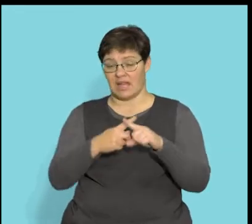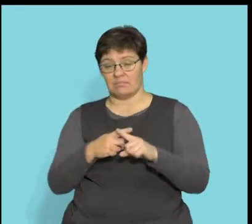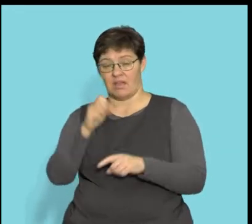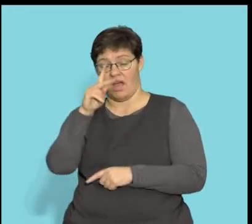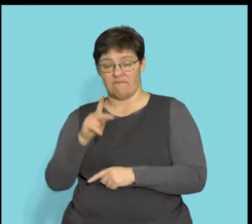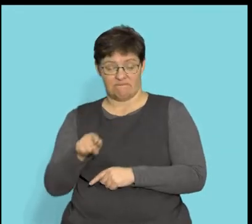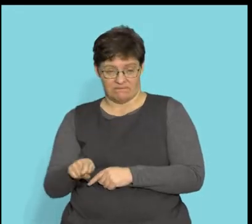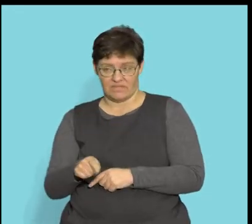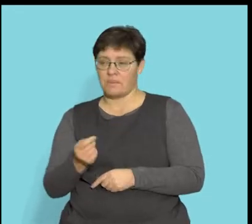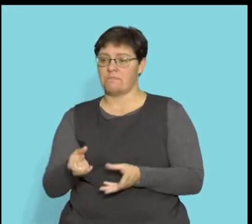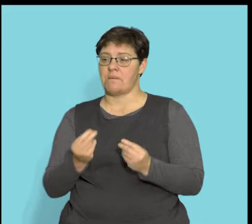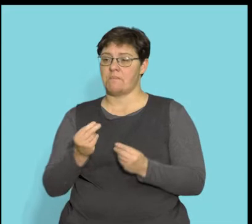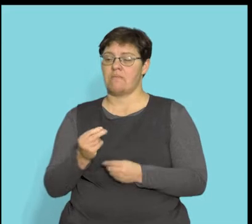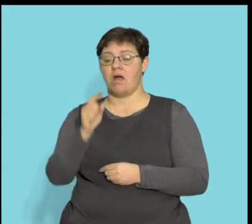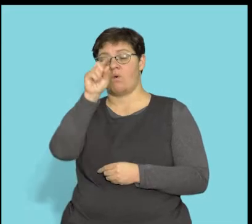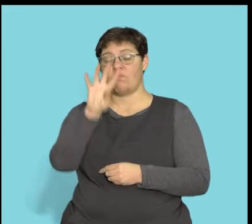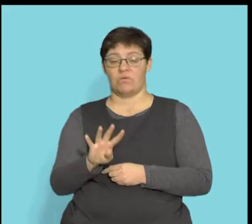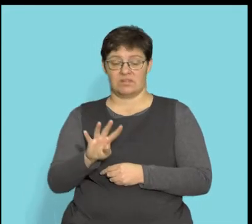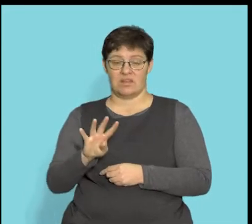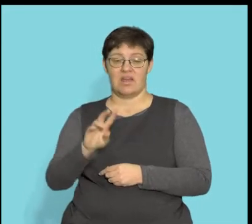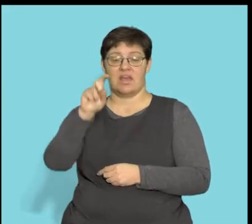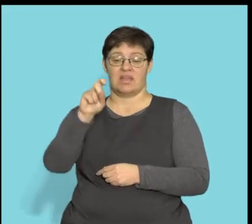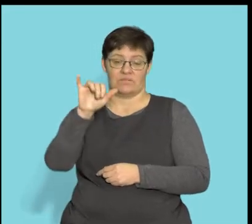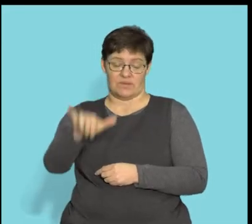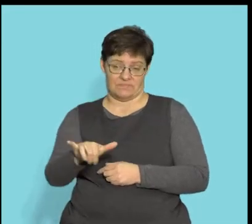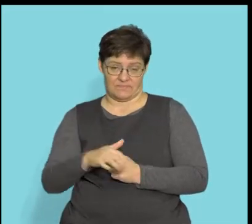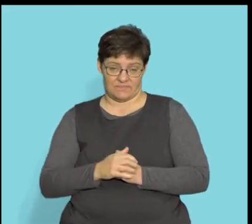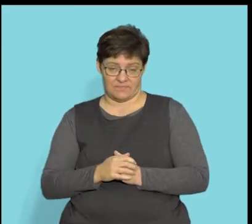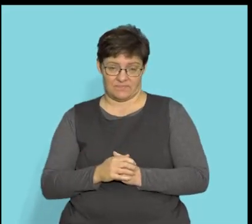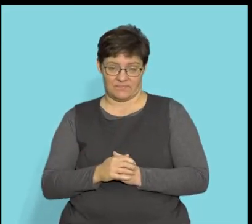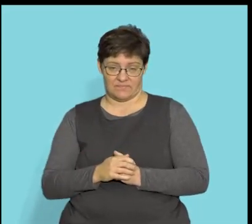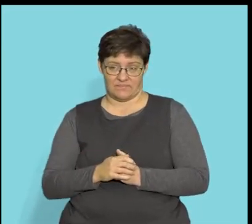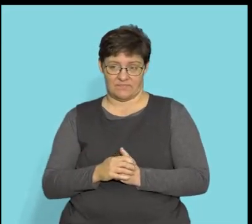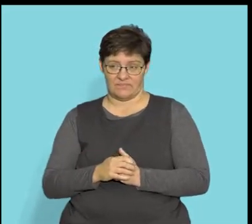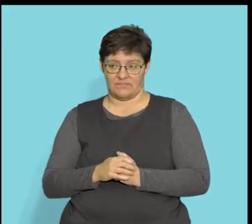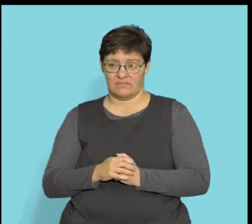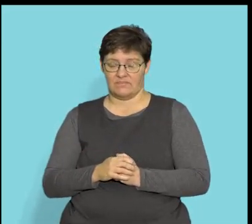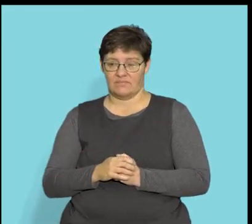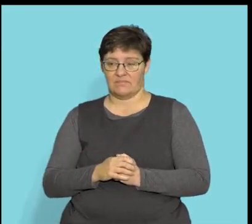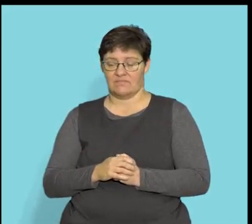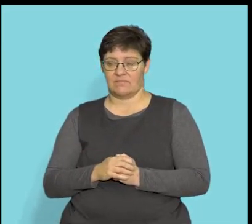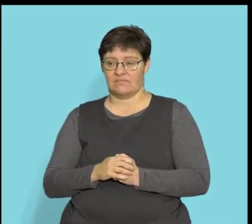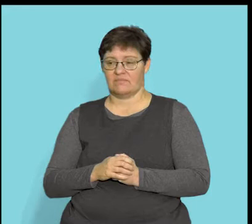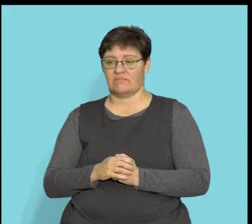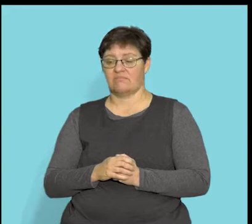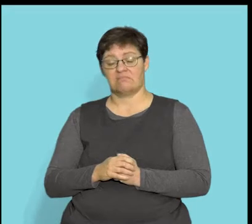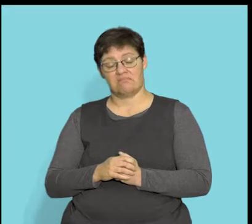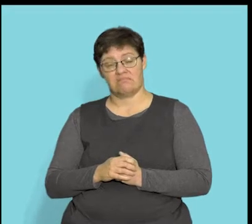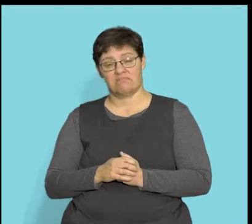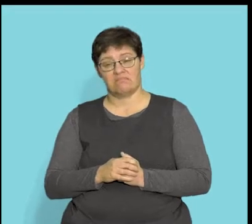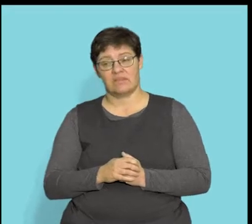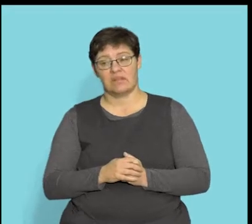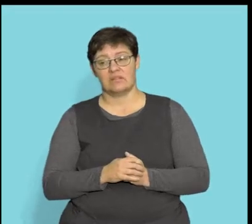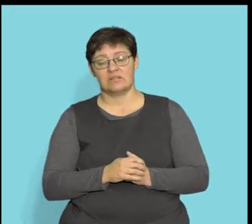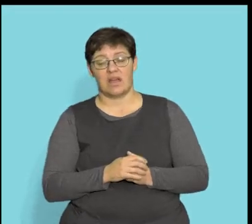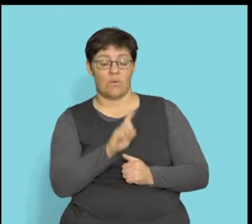half x times a half y is going to give me a quarter xy. Then if I look at my